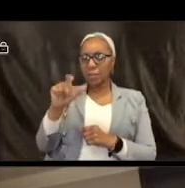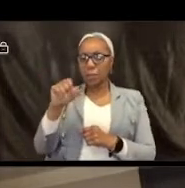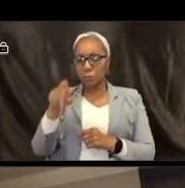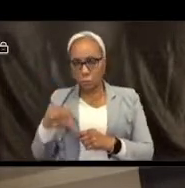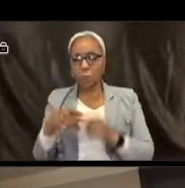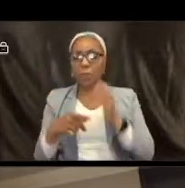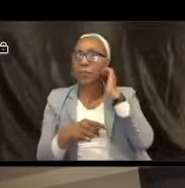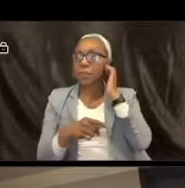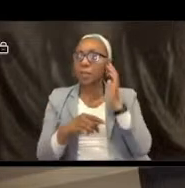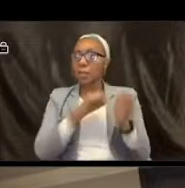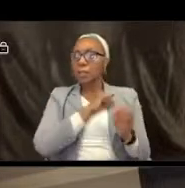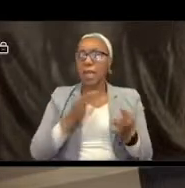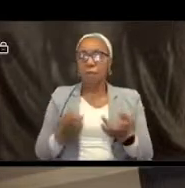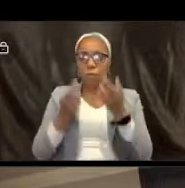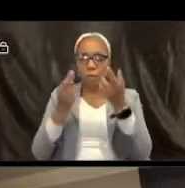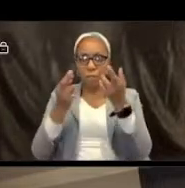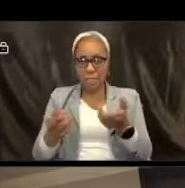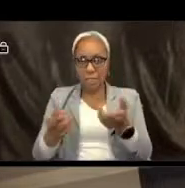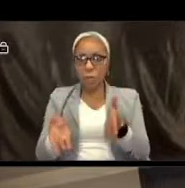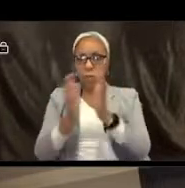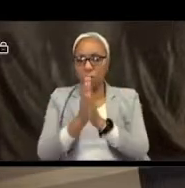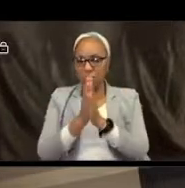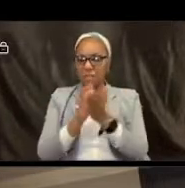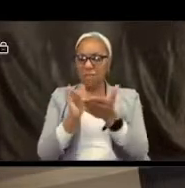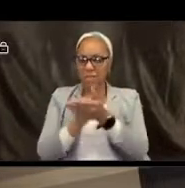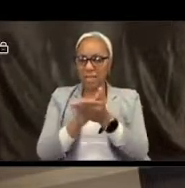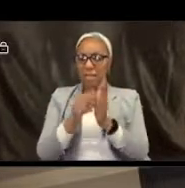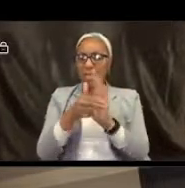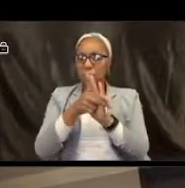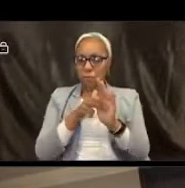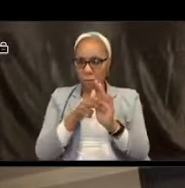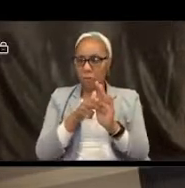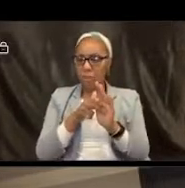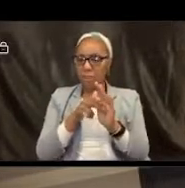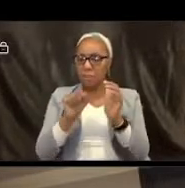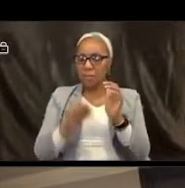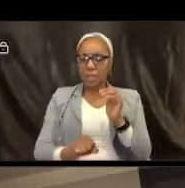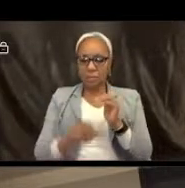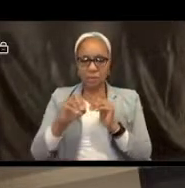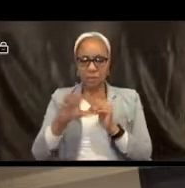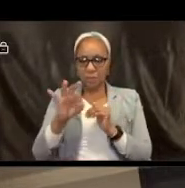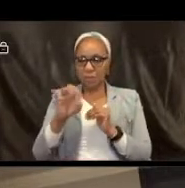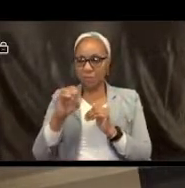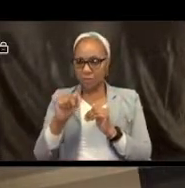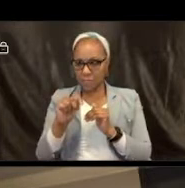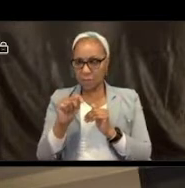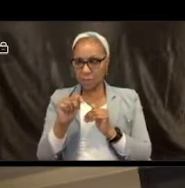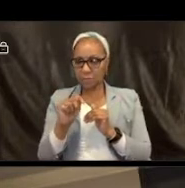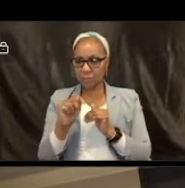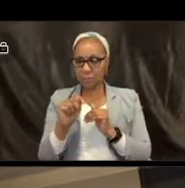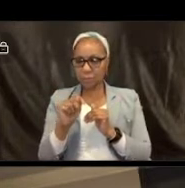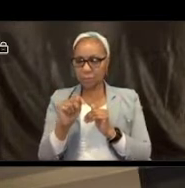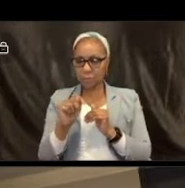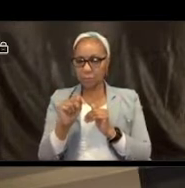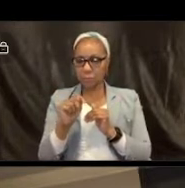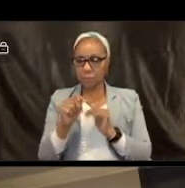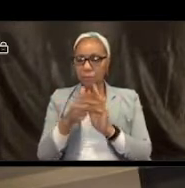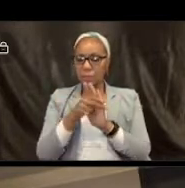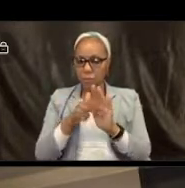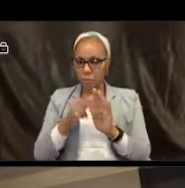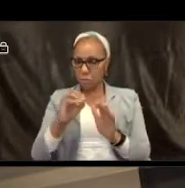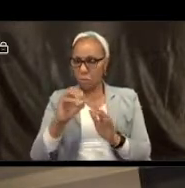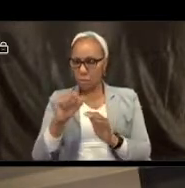of the requested C4 zoning, subject to the south 50 feet of the overall site remaining zoned